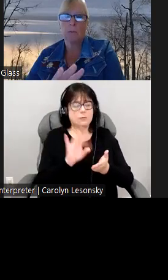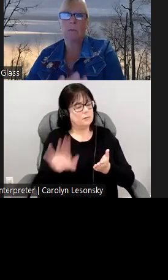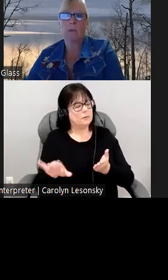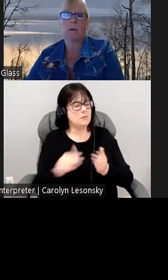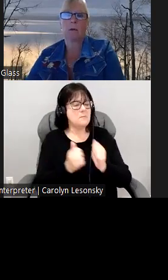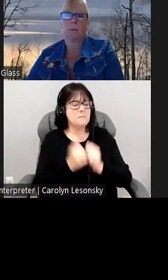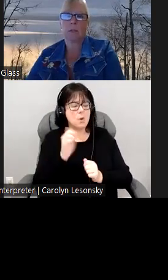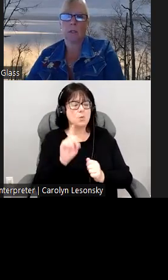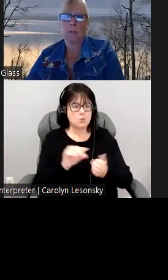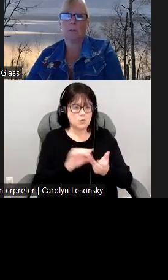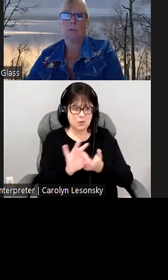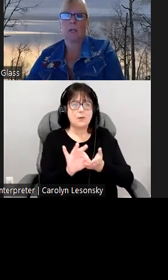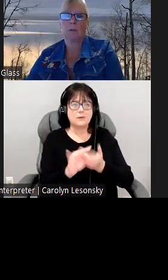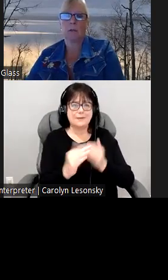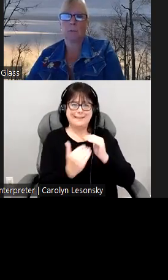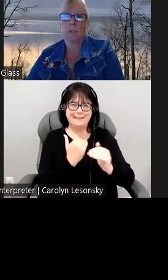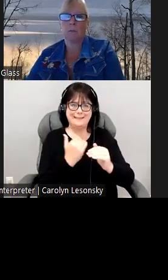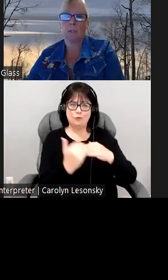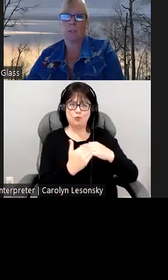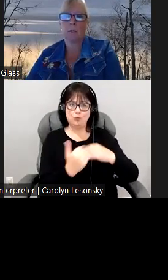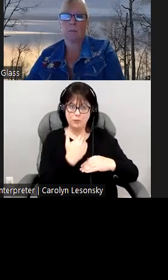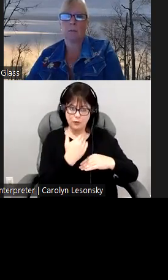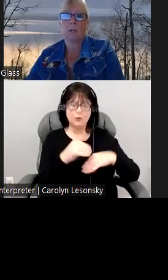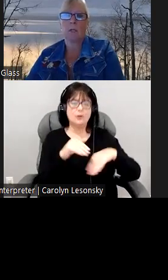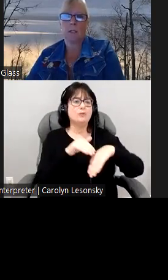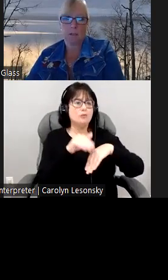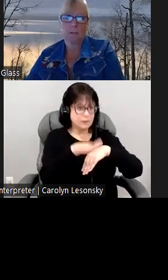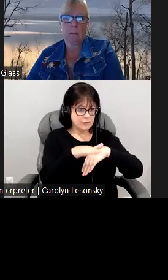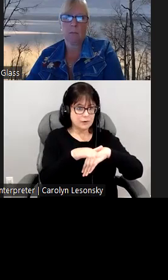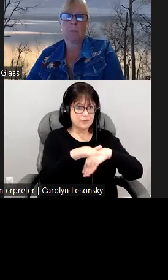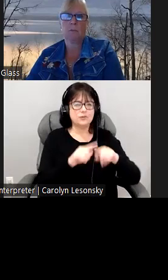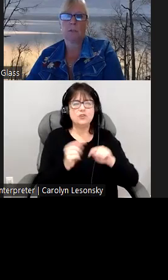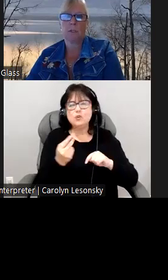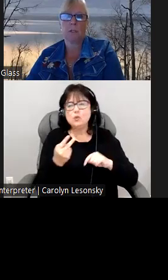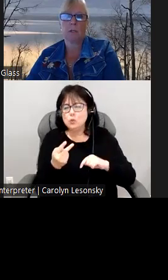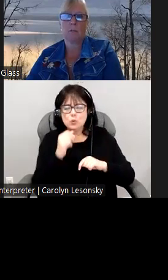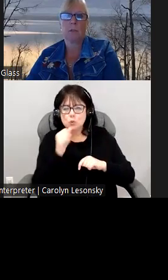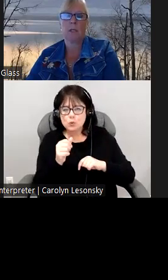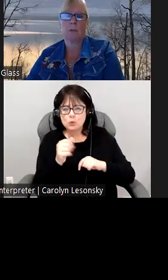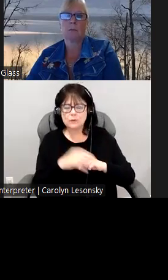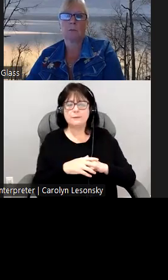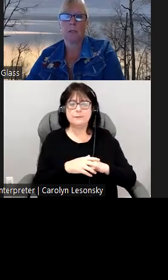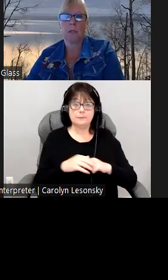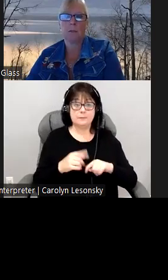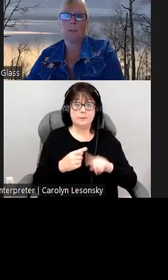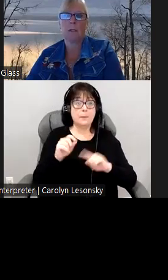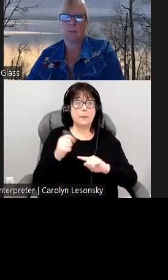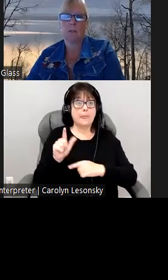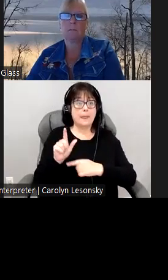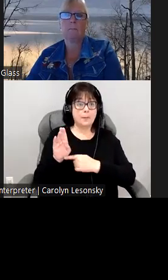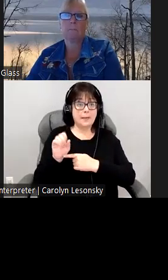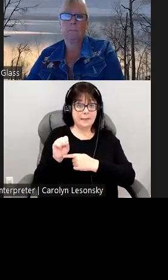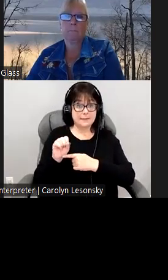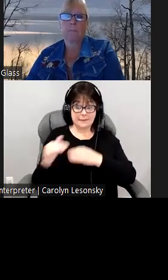Most of them do count, but there are a couple of those categories we just mentioned that don't. And yes, LBS referrals in don't count, but they count as a referral out. That's